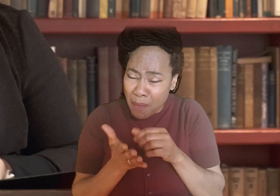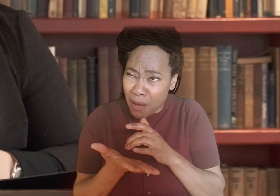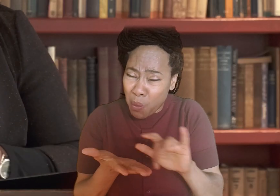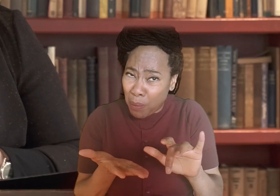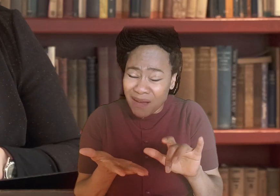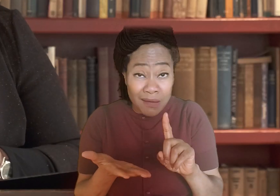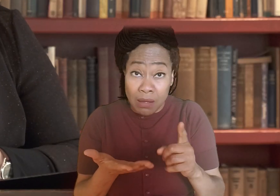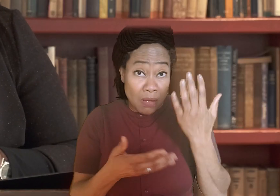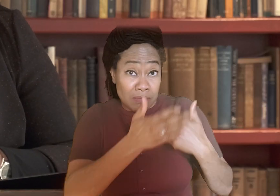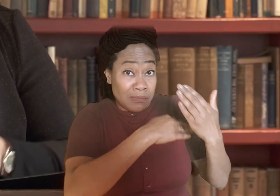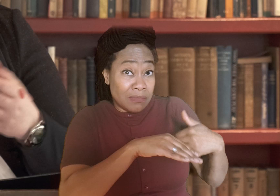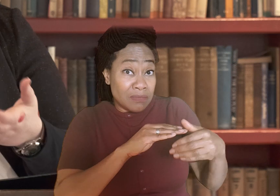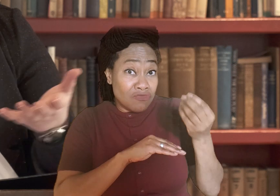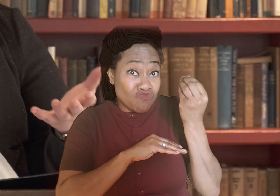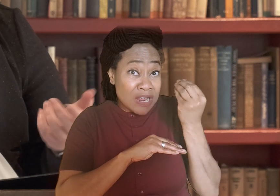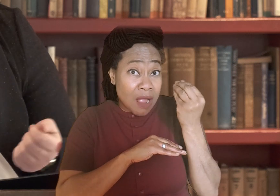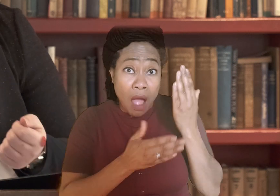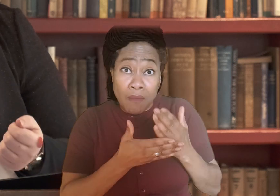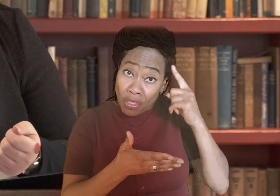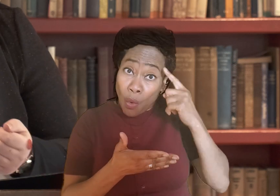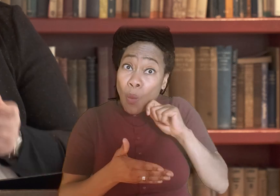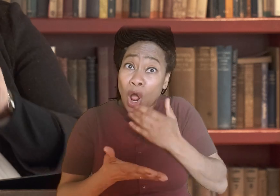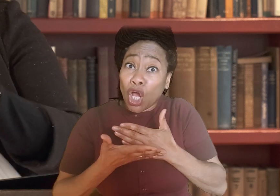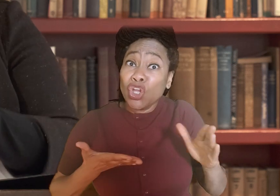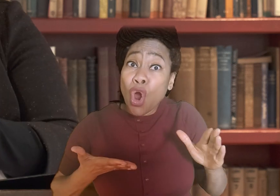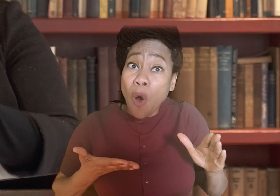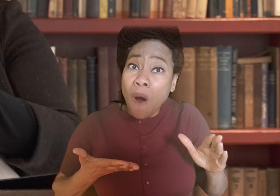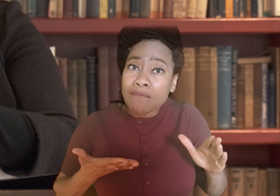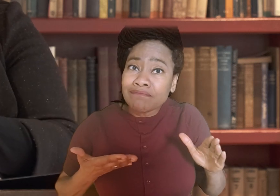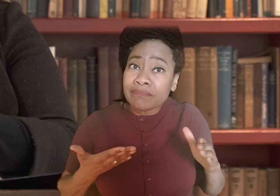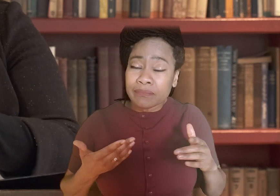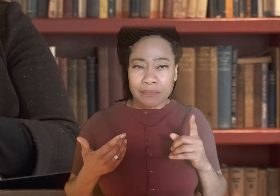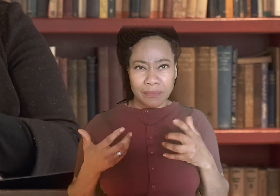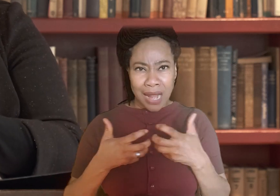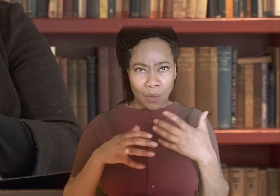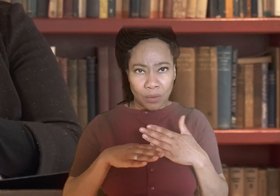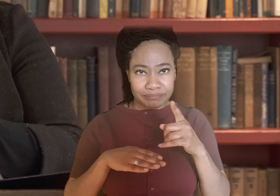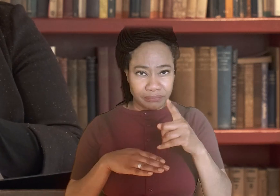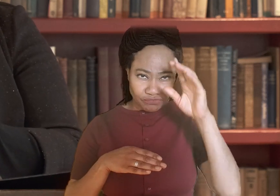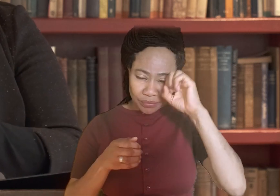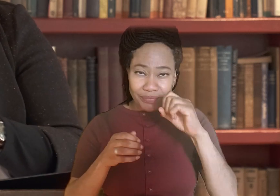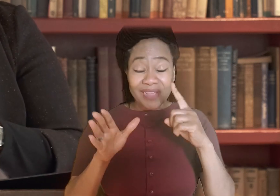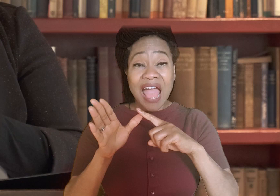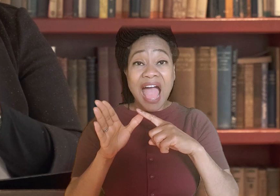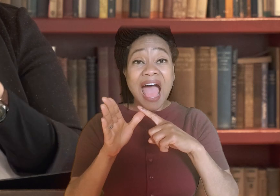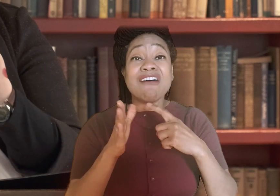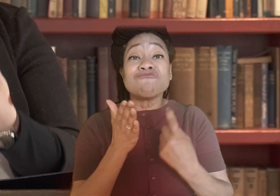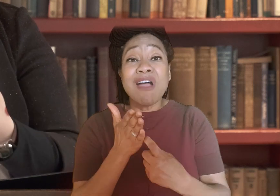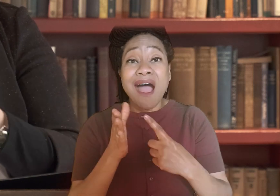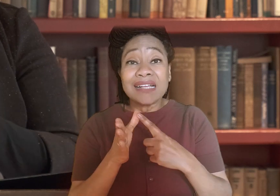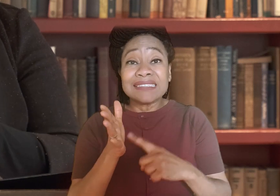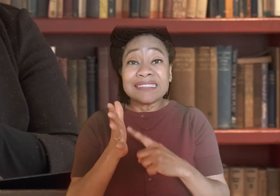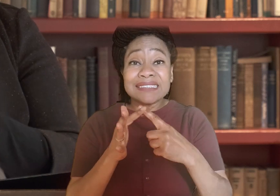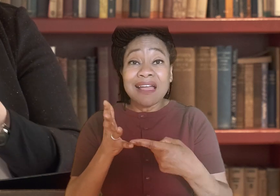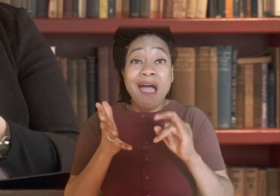was a legitimate cure. How did it work? Well, if we remember the words of Areteus, the womb could